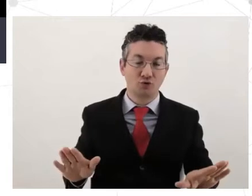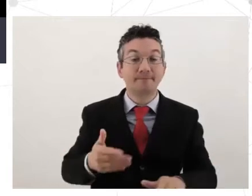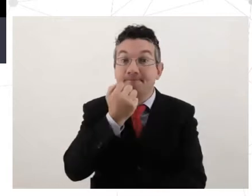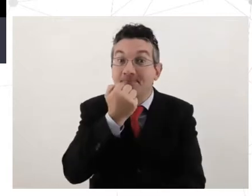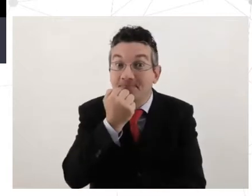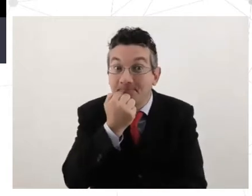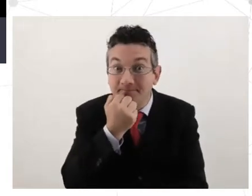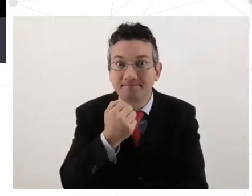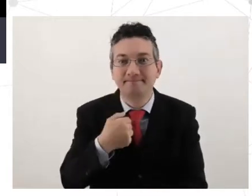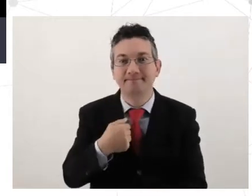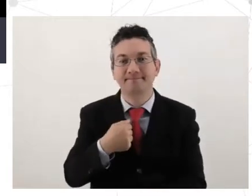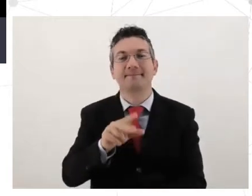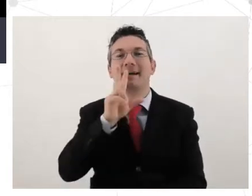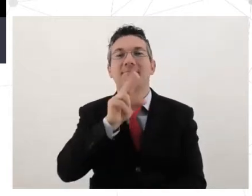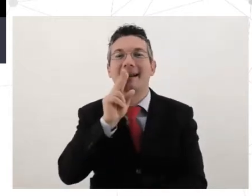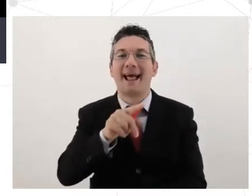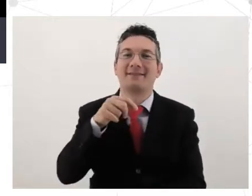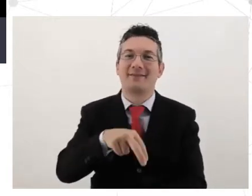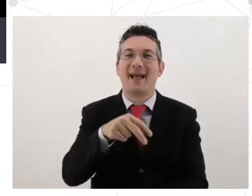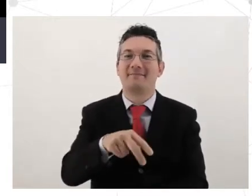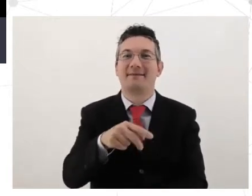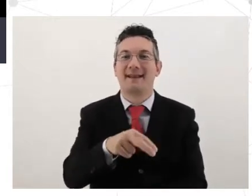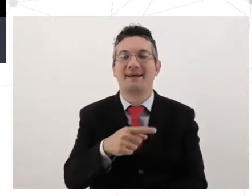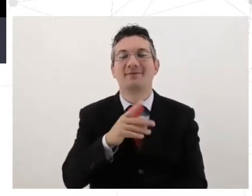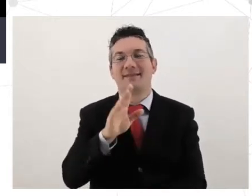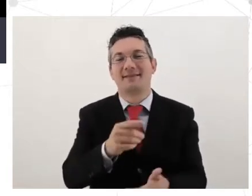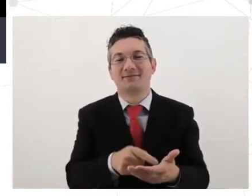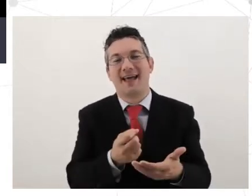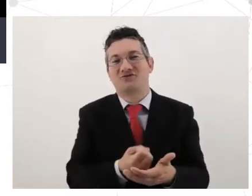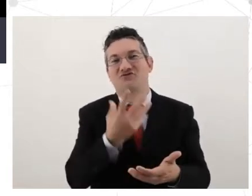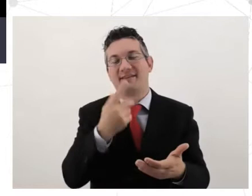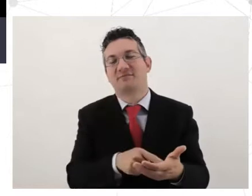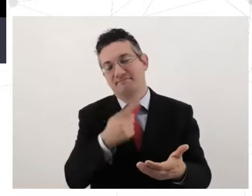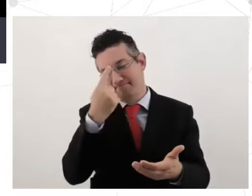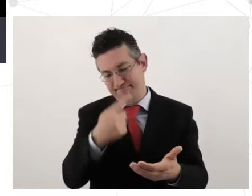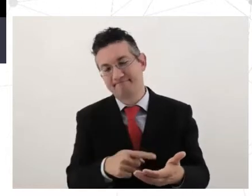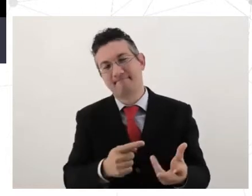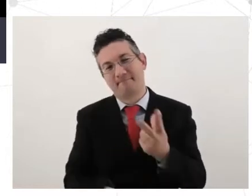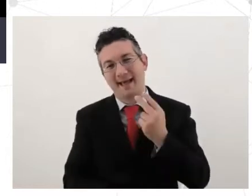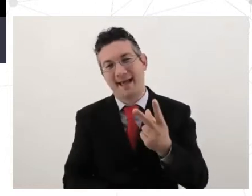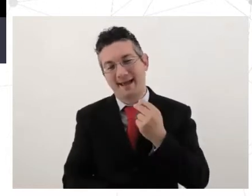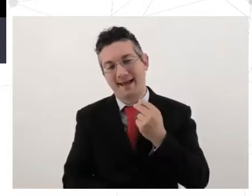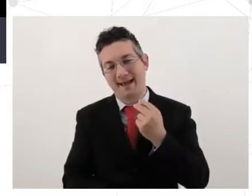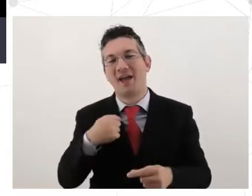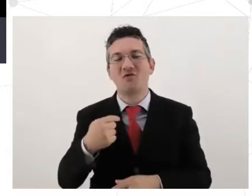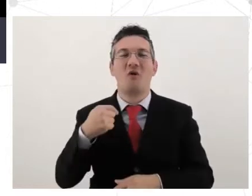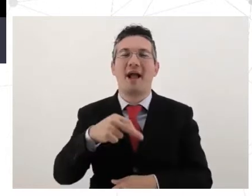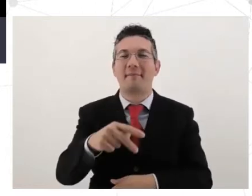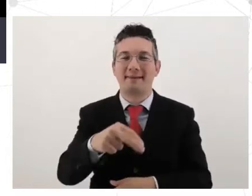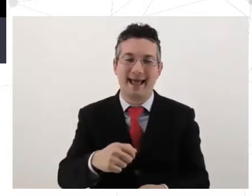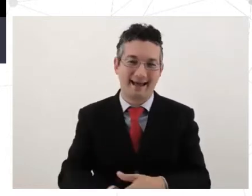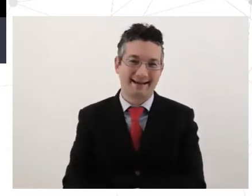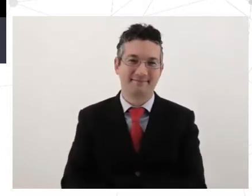a smartphone can begin customizing when information is announced. But for many, the default